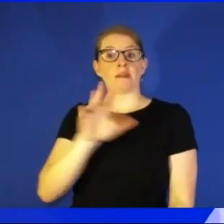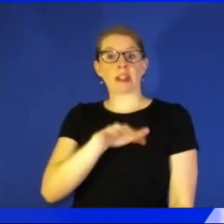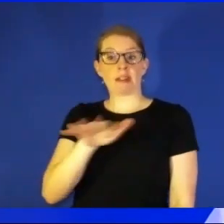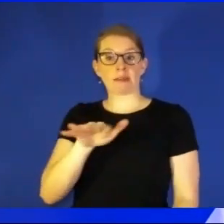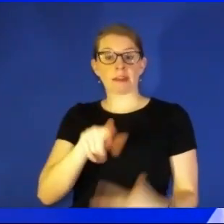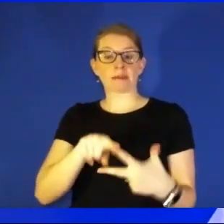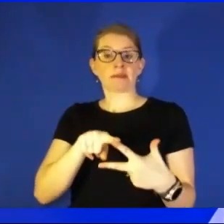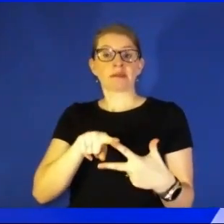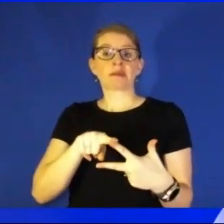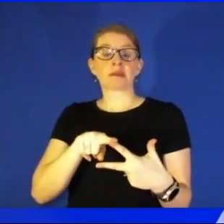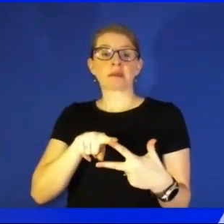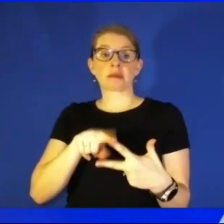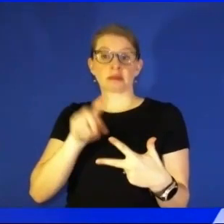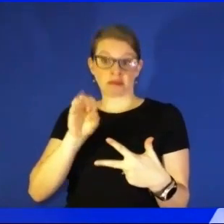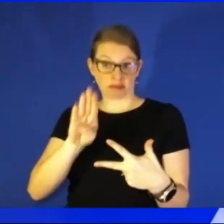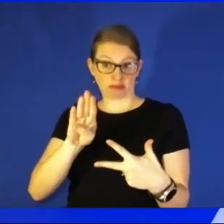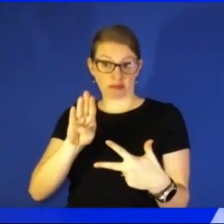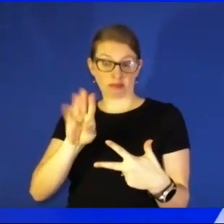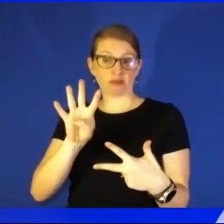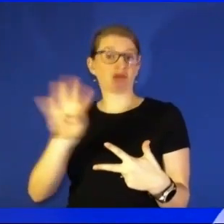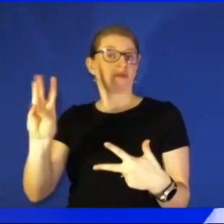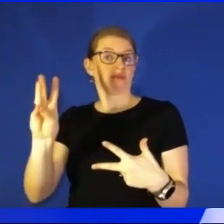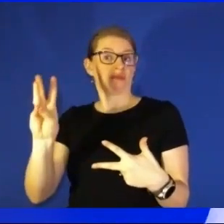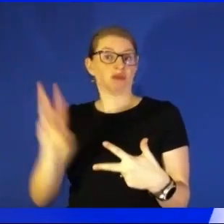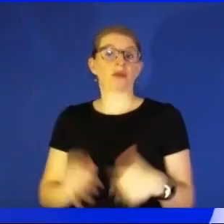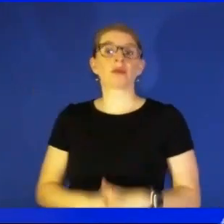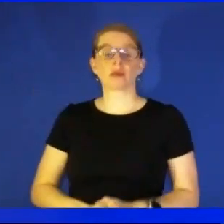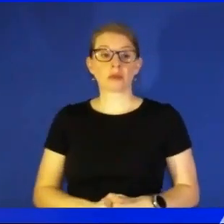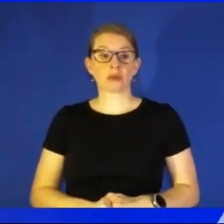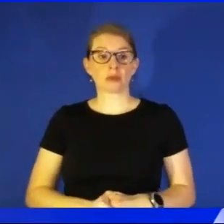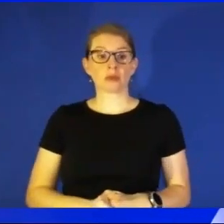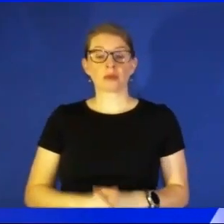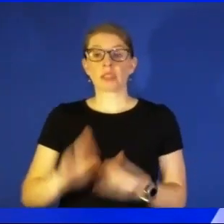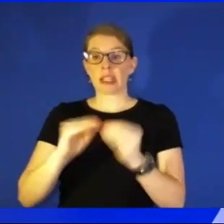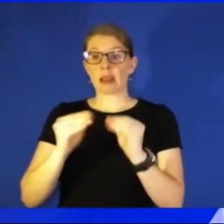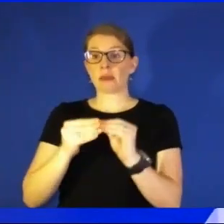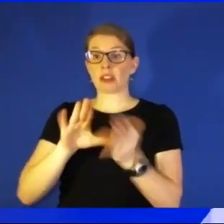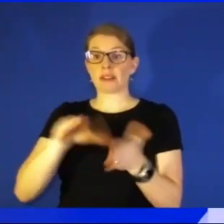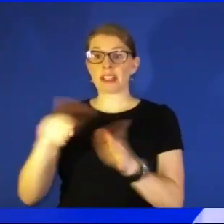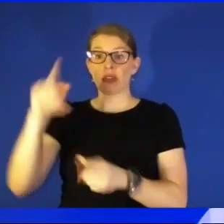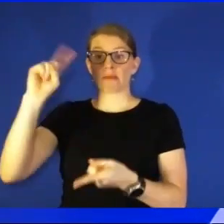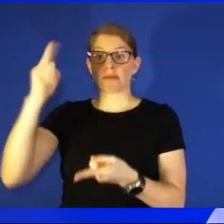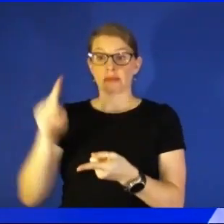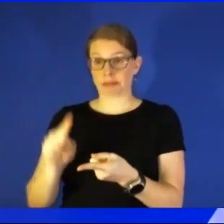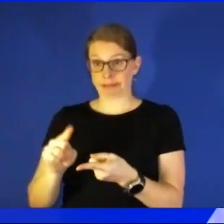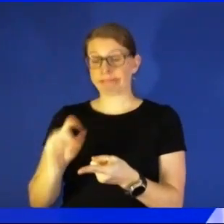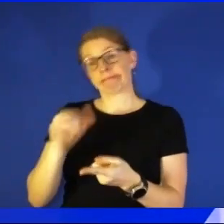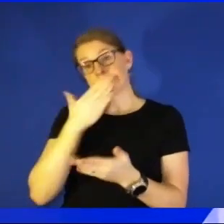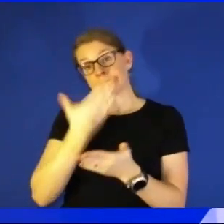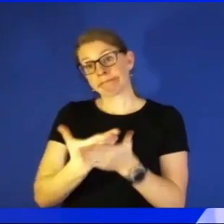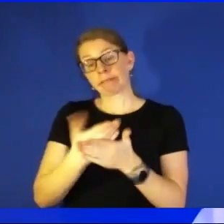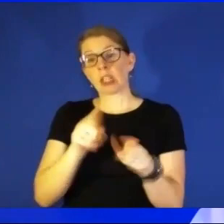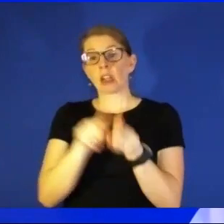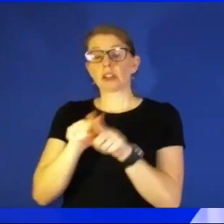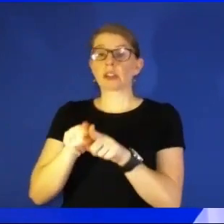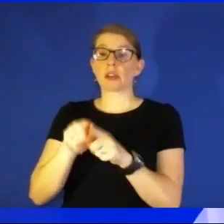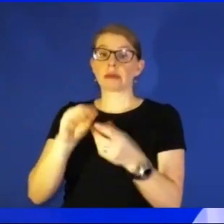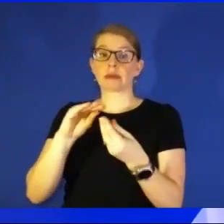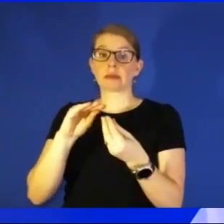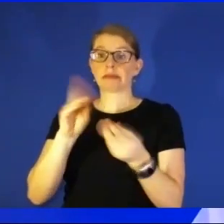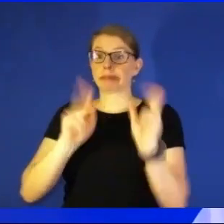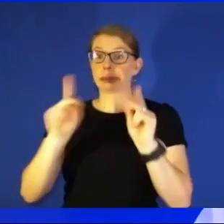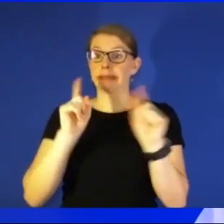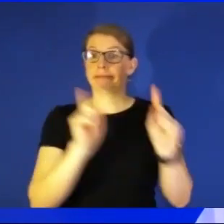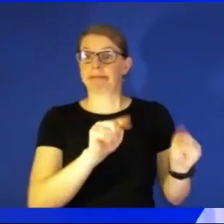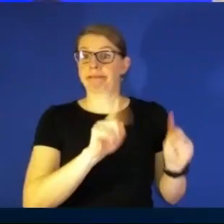and in February, we had 46. So we have seen the numbers of deaths go down, which is good, and the number of hospitalizations continue to go down as